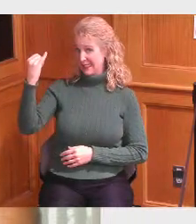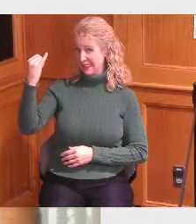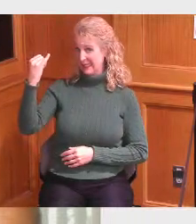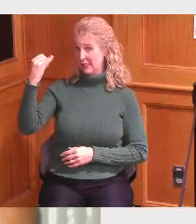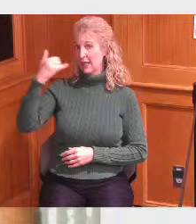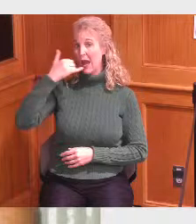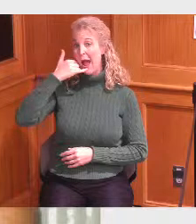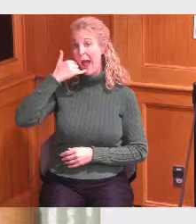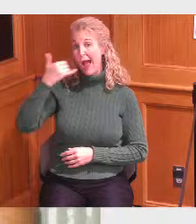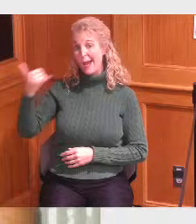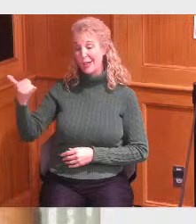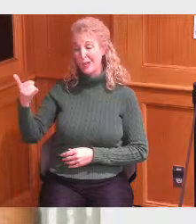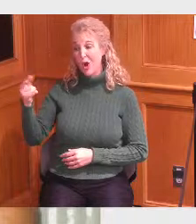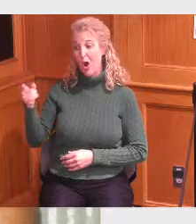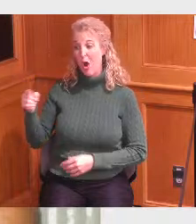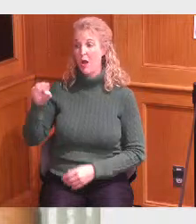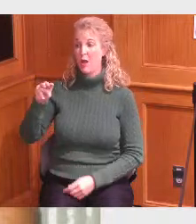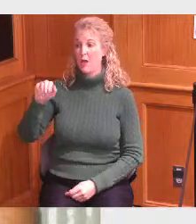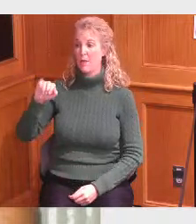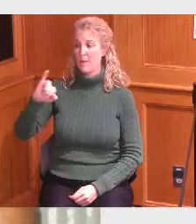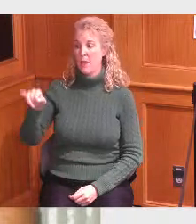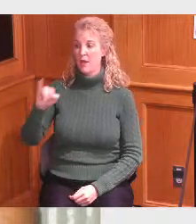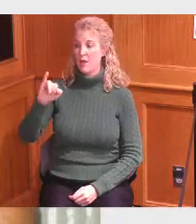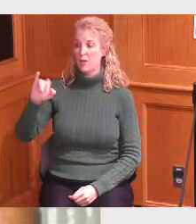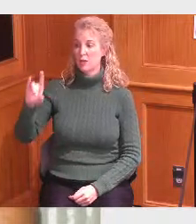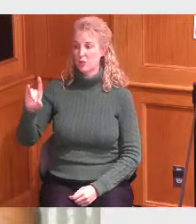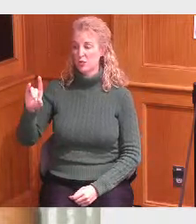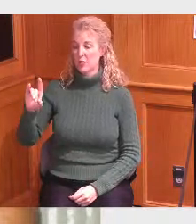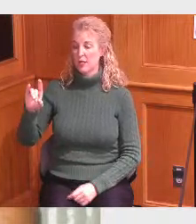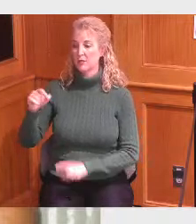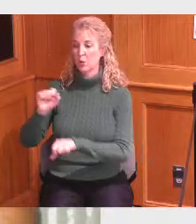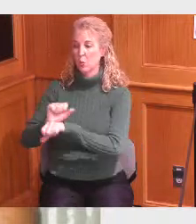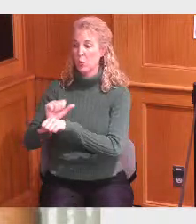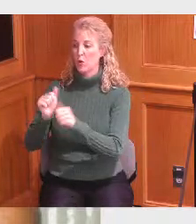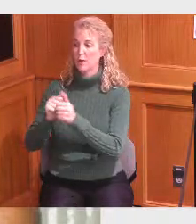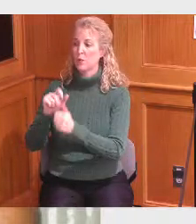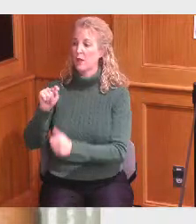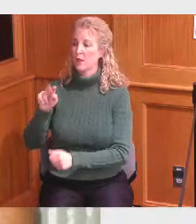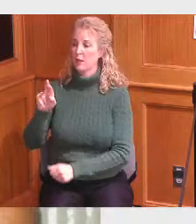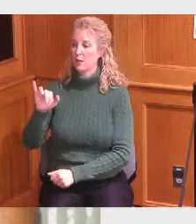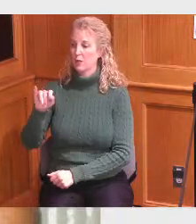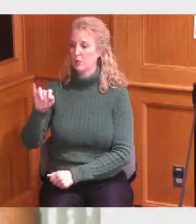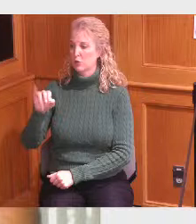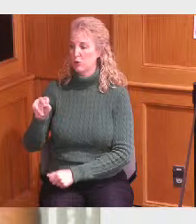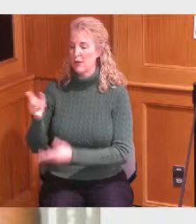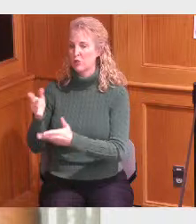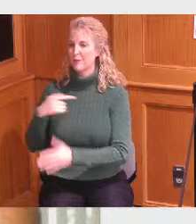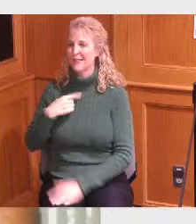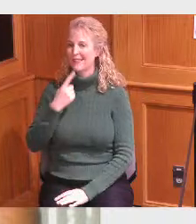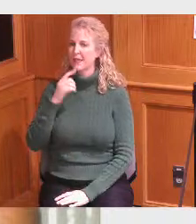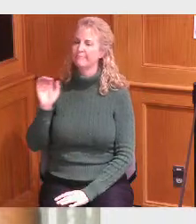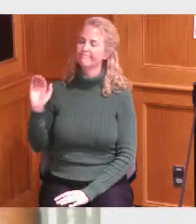called up Majid from Triton Services and told him, I said,